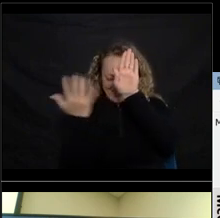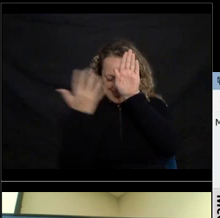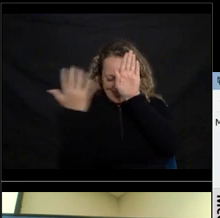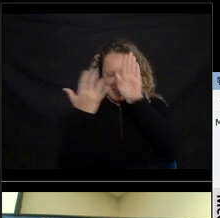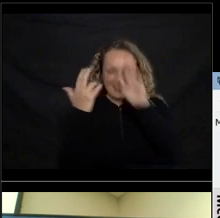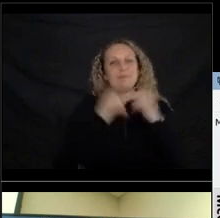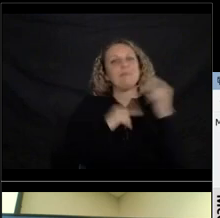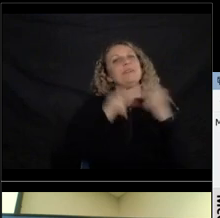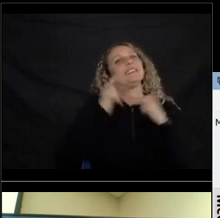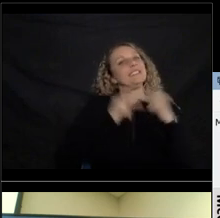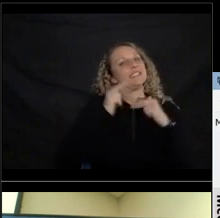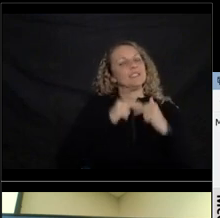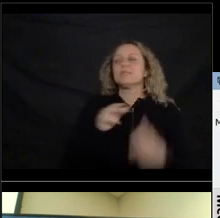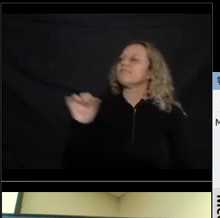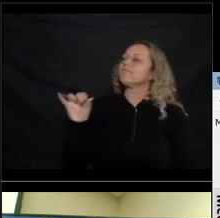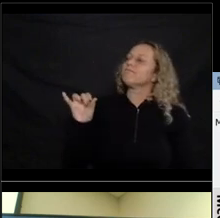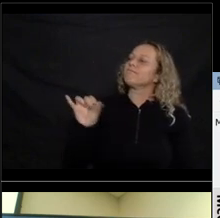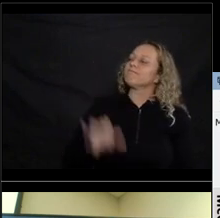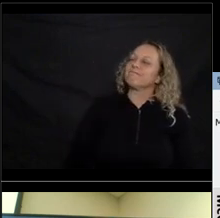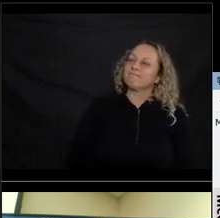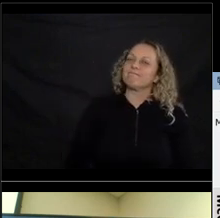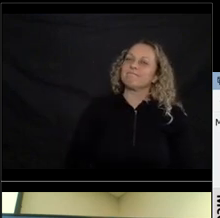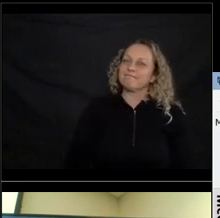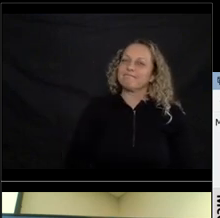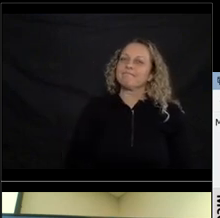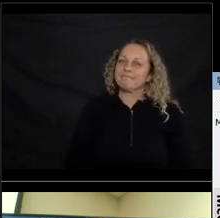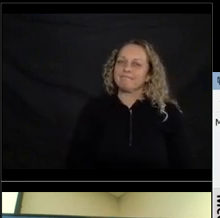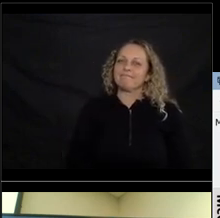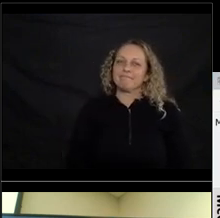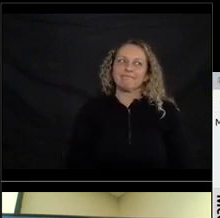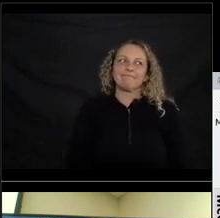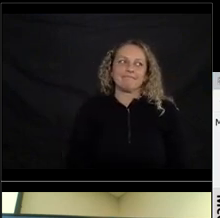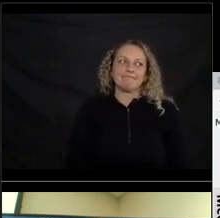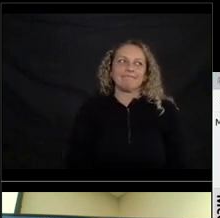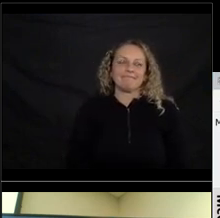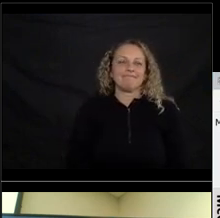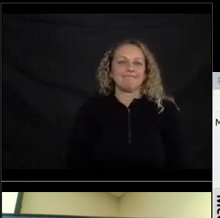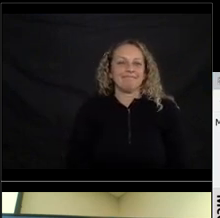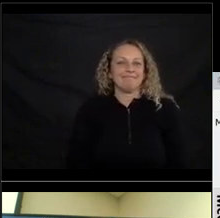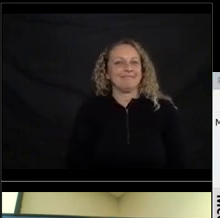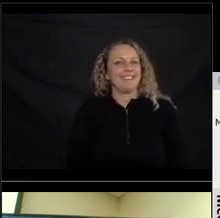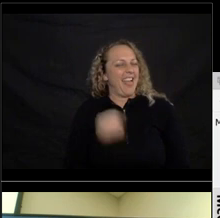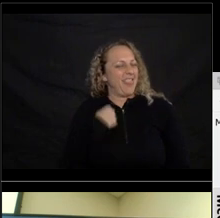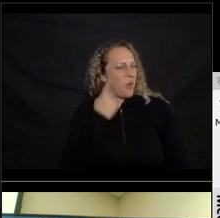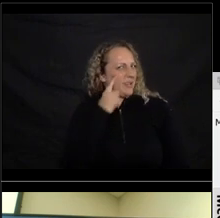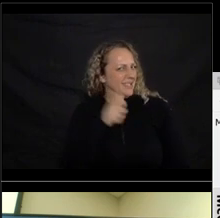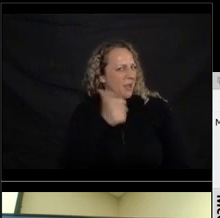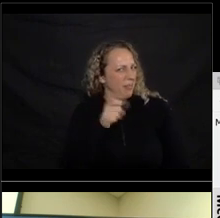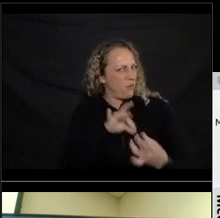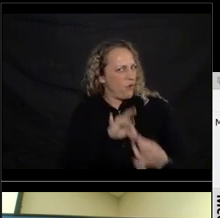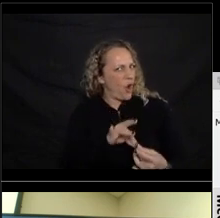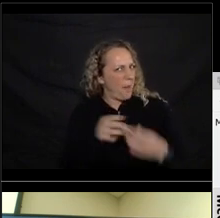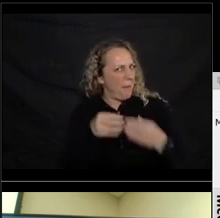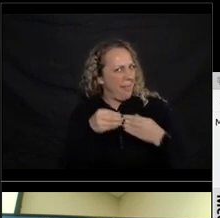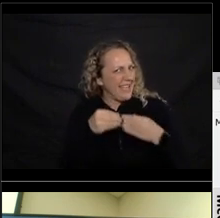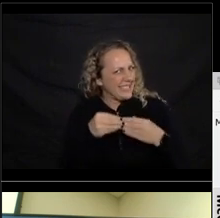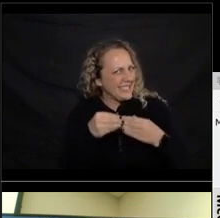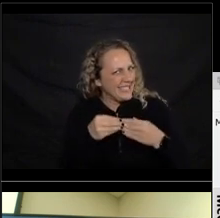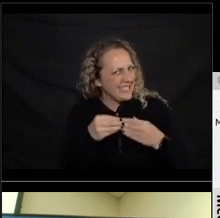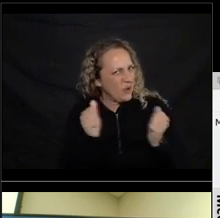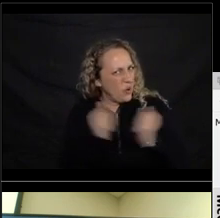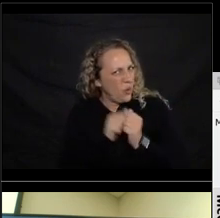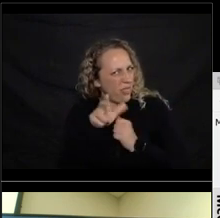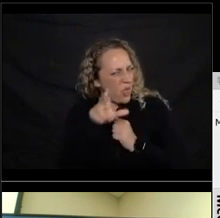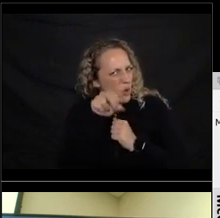buildings. Mm-hmm. Okay. Yeah, I thought we did some other thing else regarding plastics within the